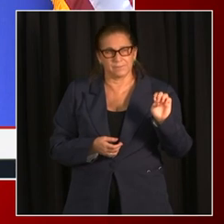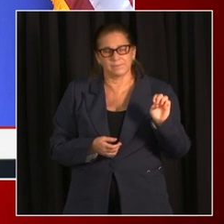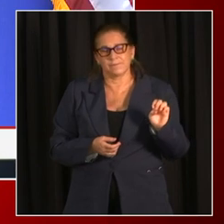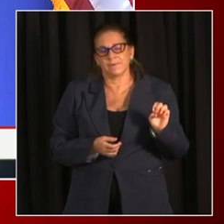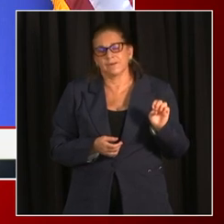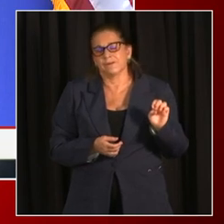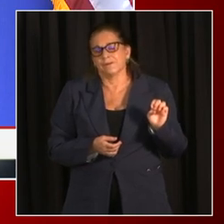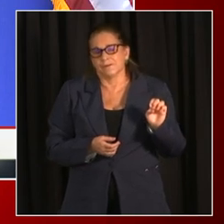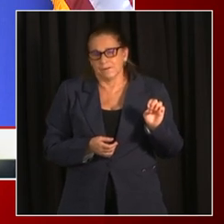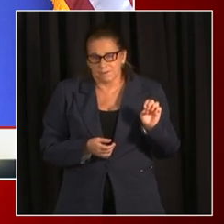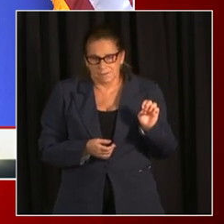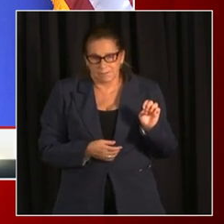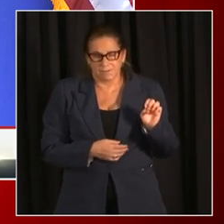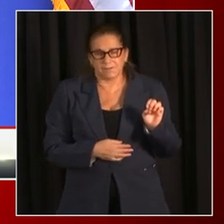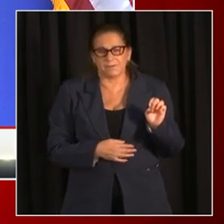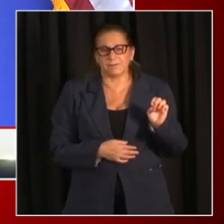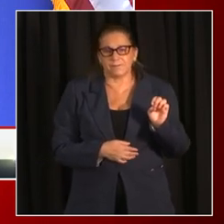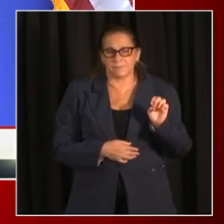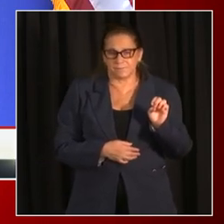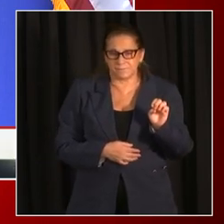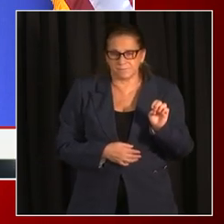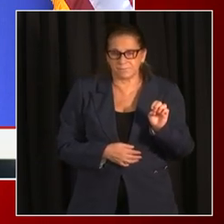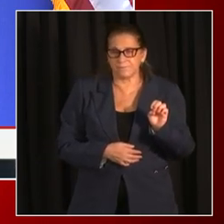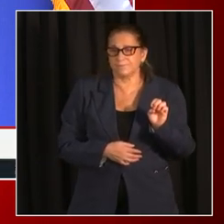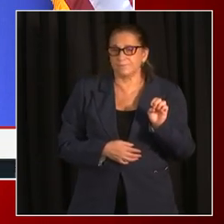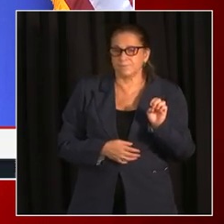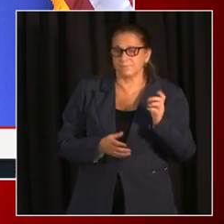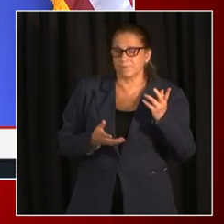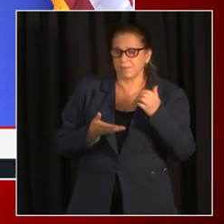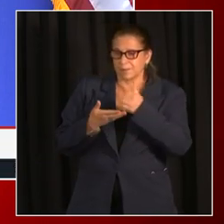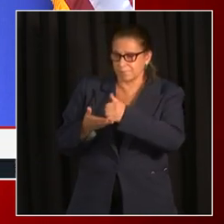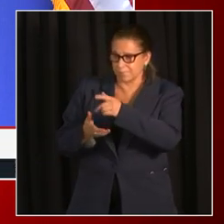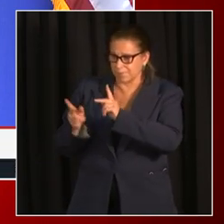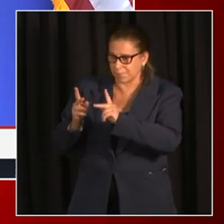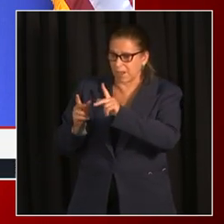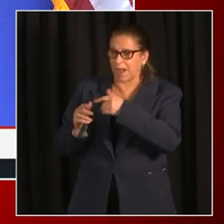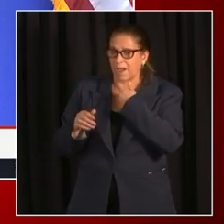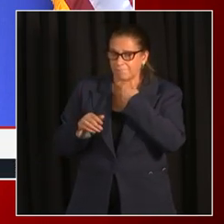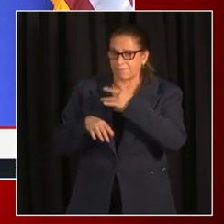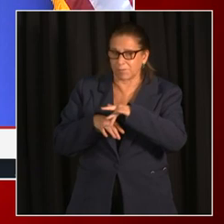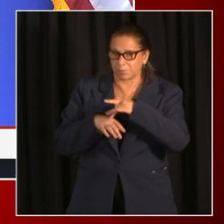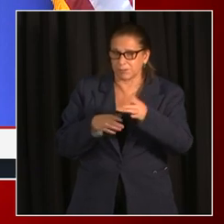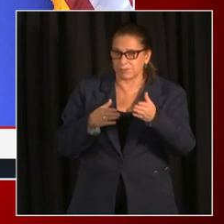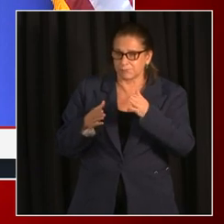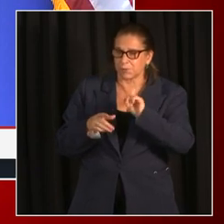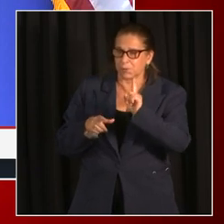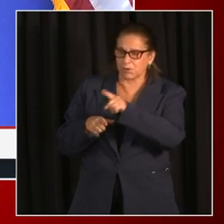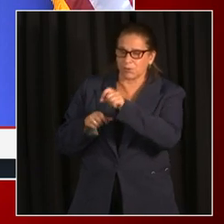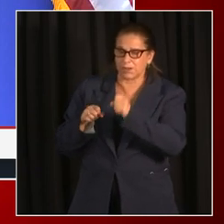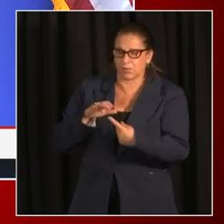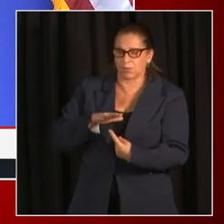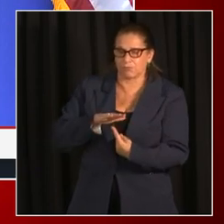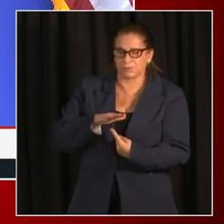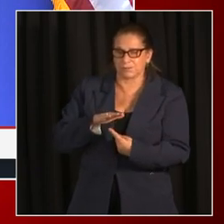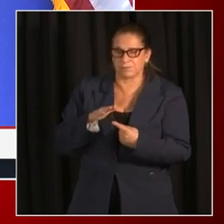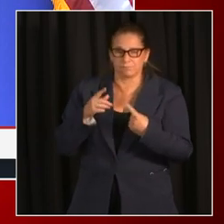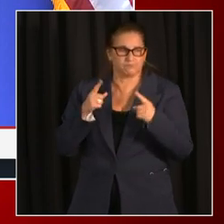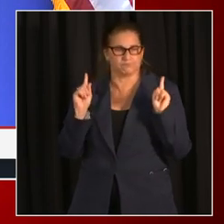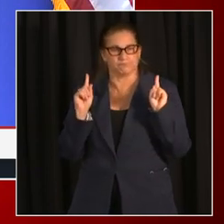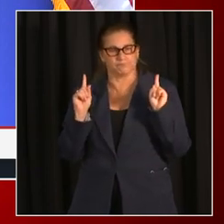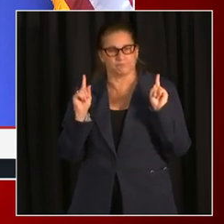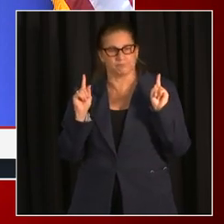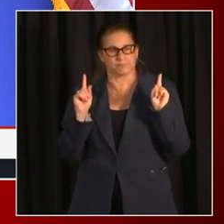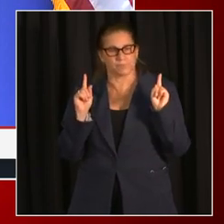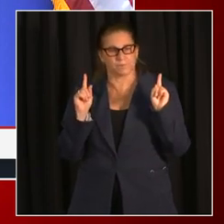the services are that are available in terms of being able to isolate and quarantine successfully. Sometimes it is receiving the